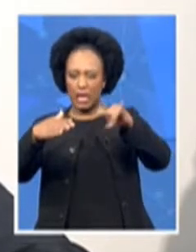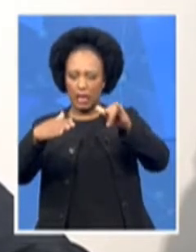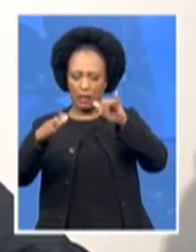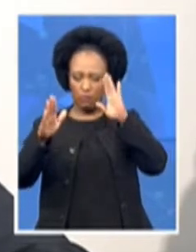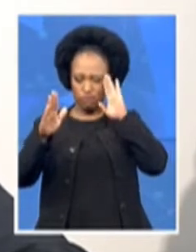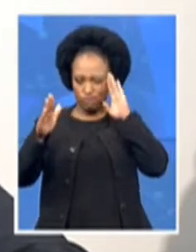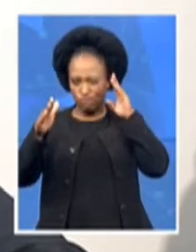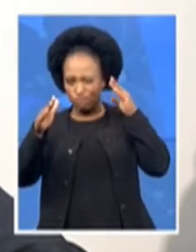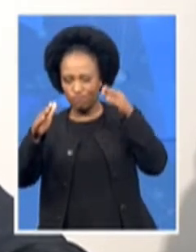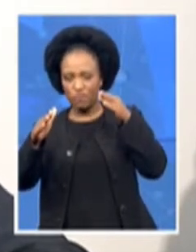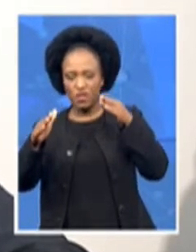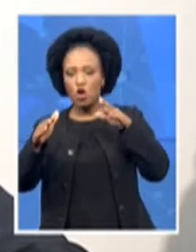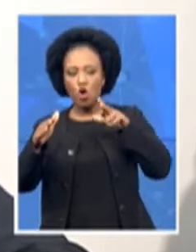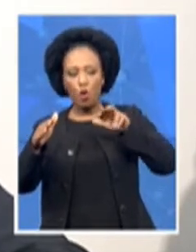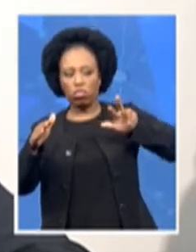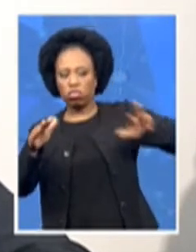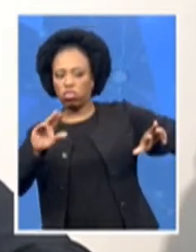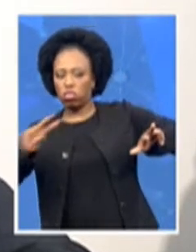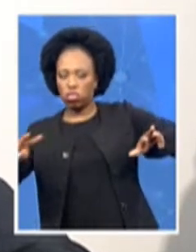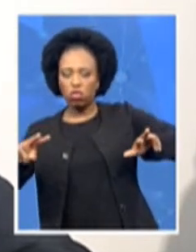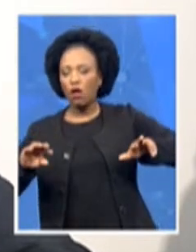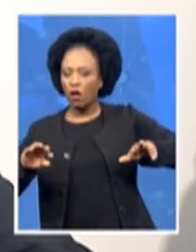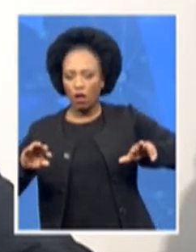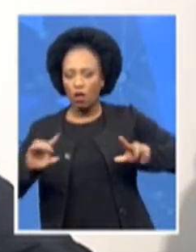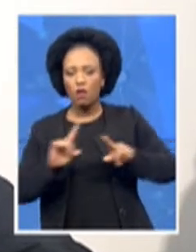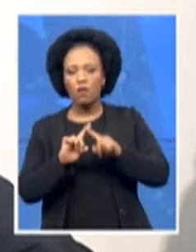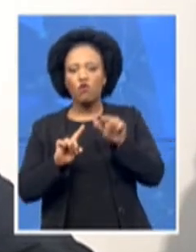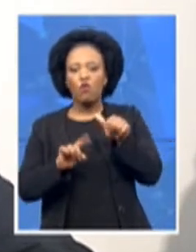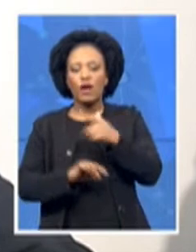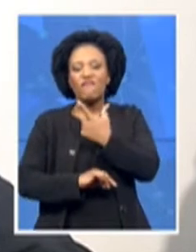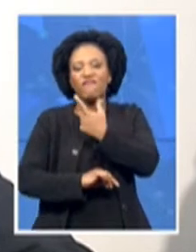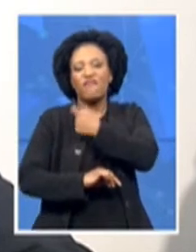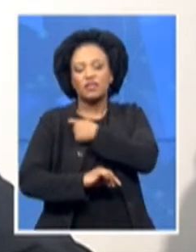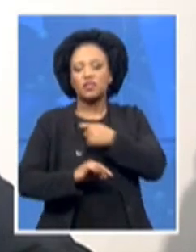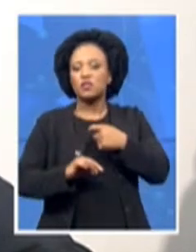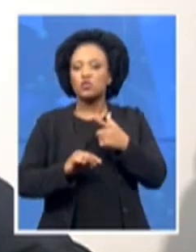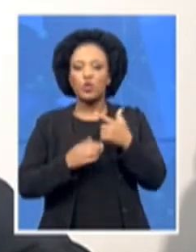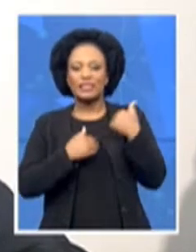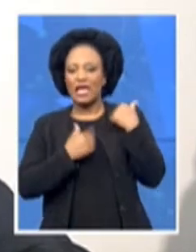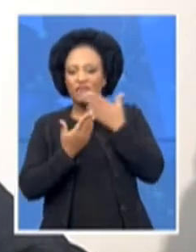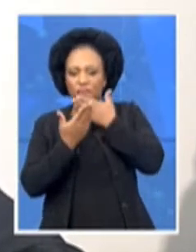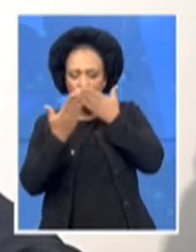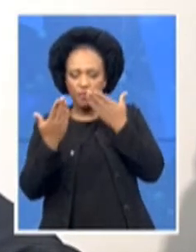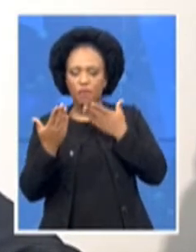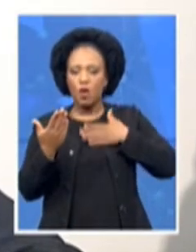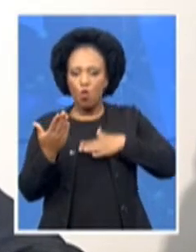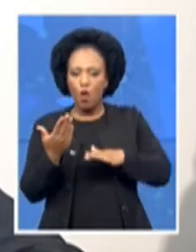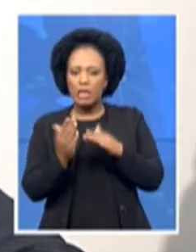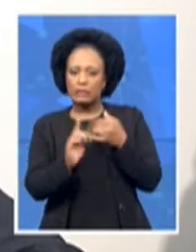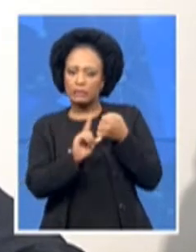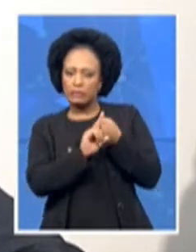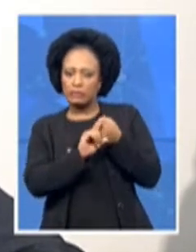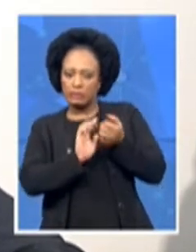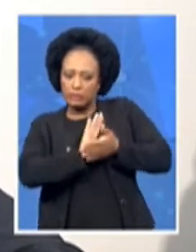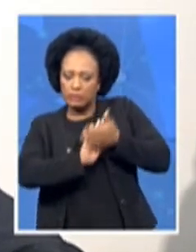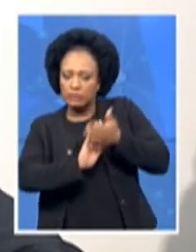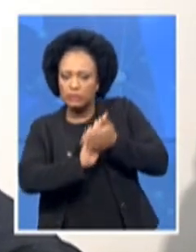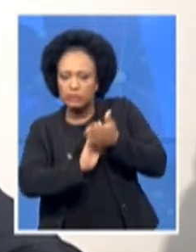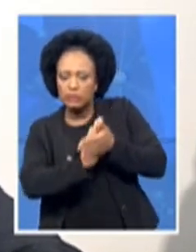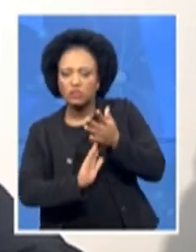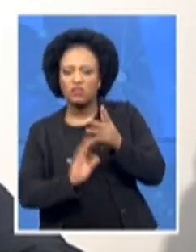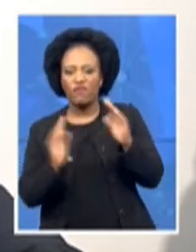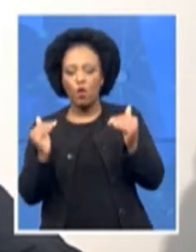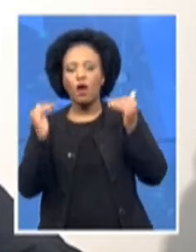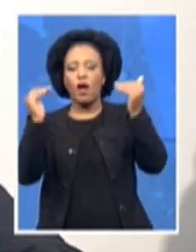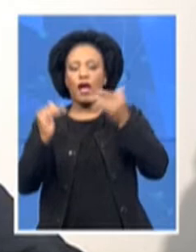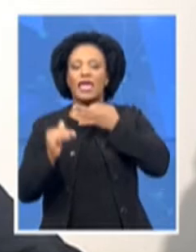vaccines have been now been proven to be safe, but we want to push to cover the high risk. And then once we at least